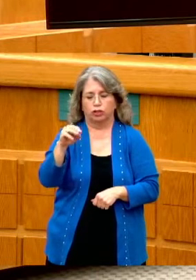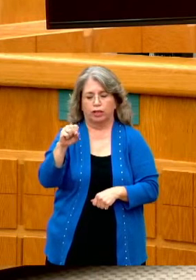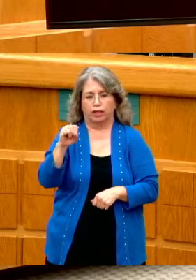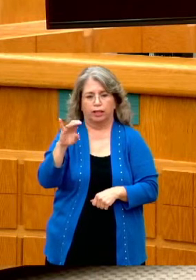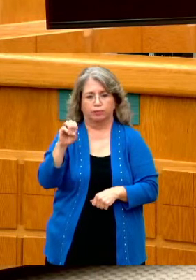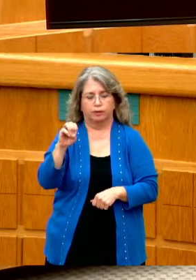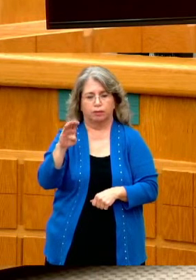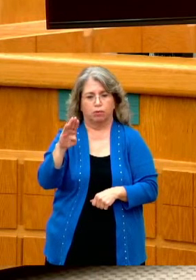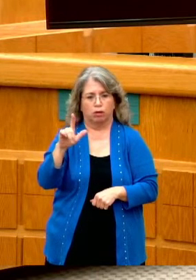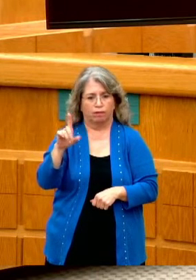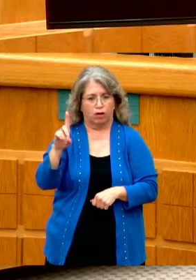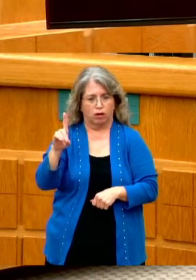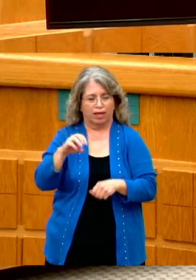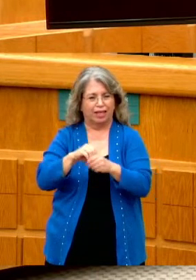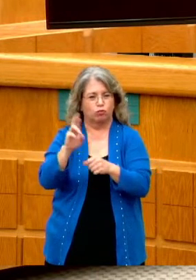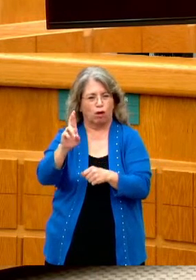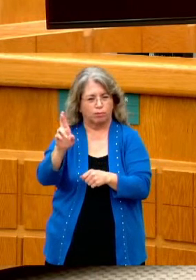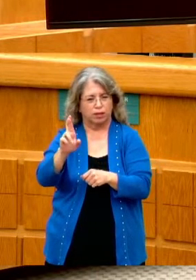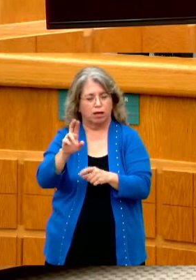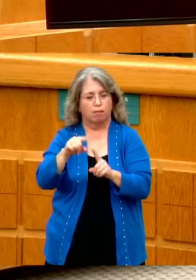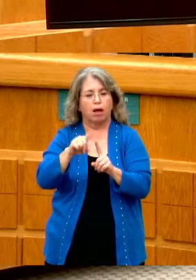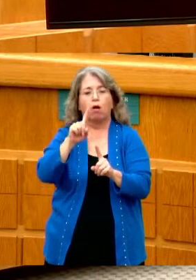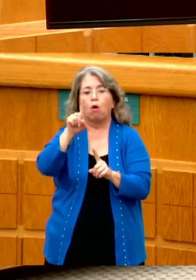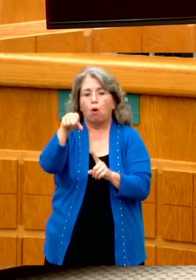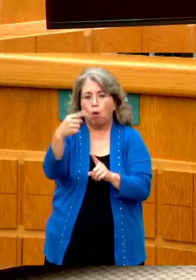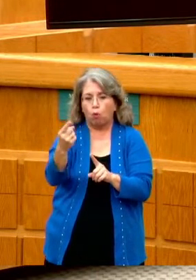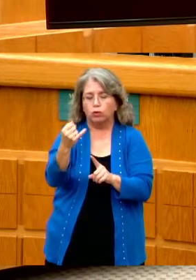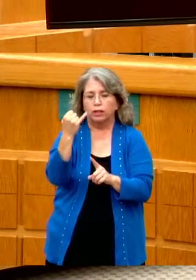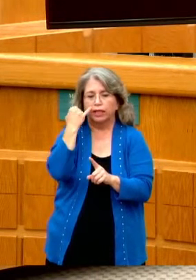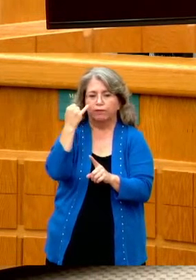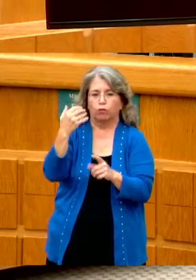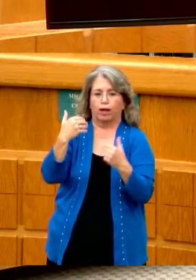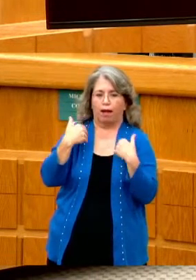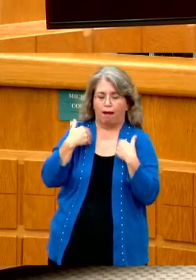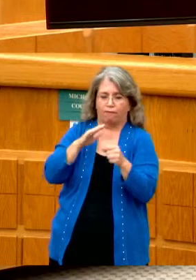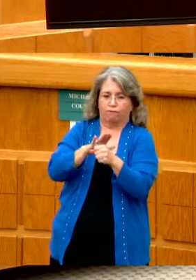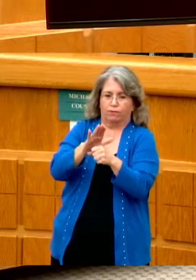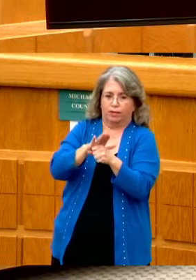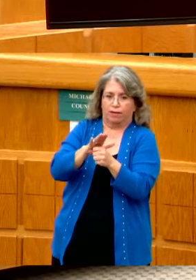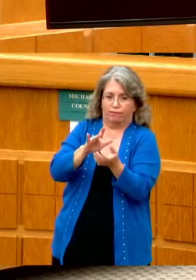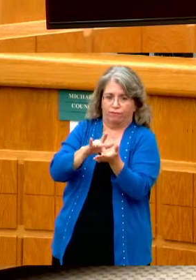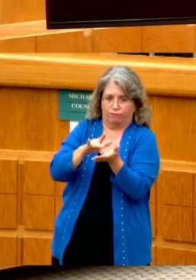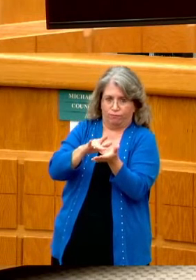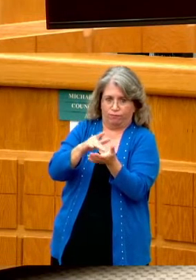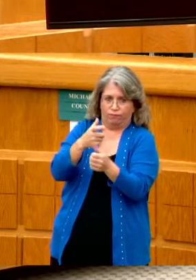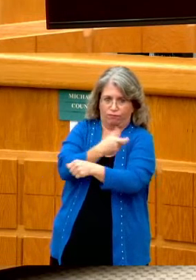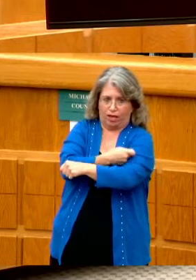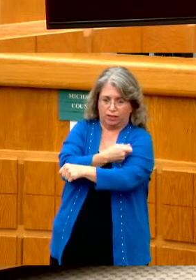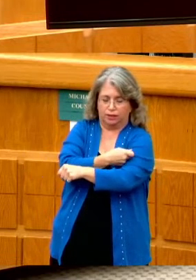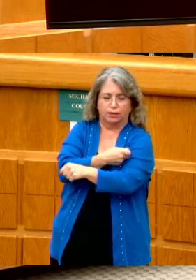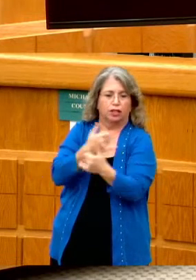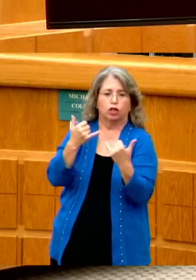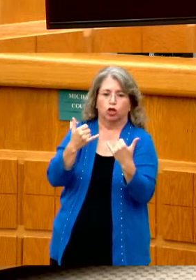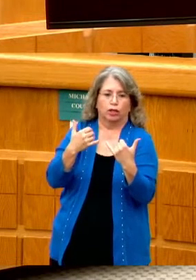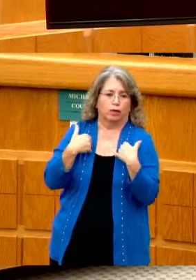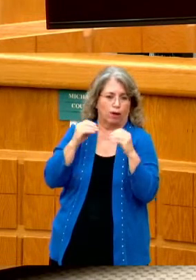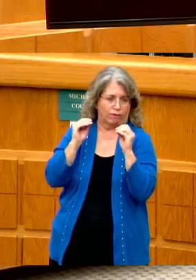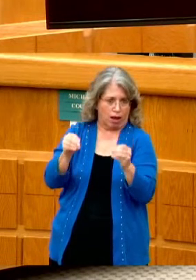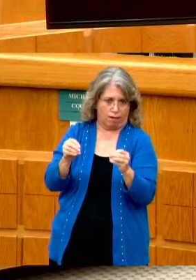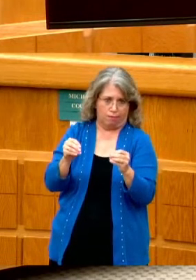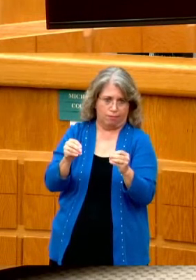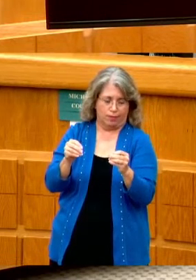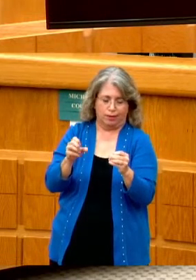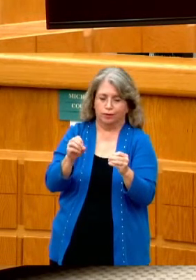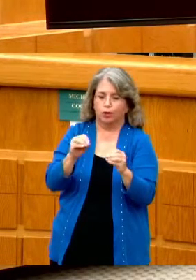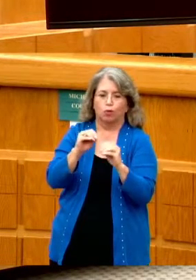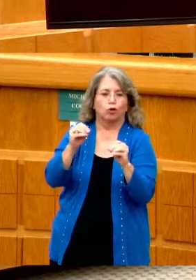78380, but only if vaccines are available. We currently have no vaccines at this time, so there's no